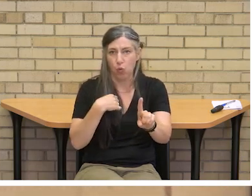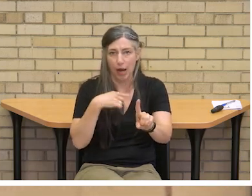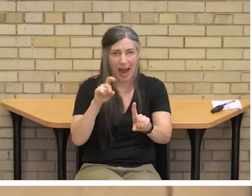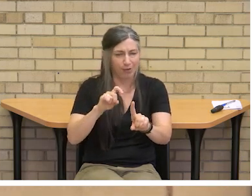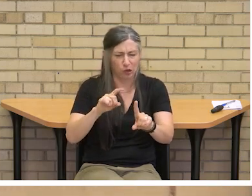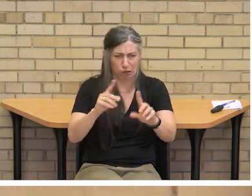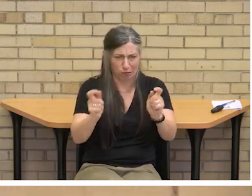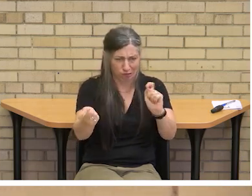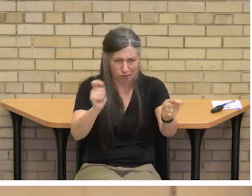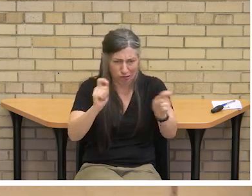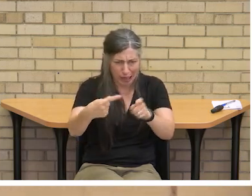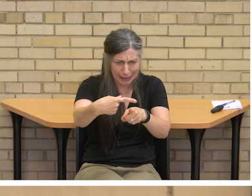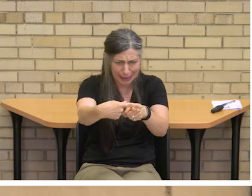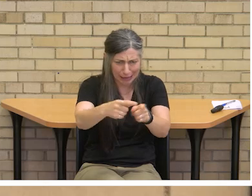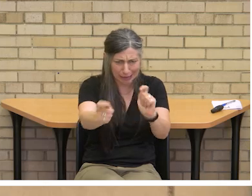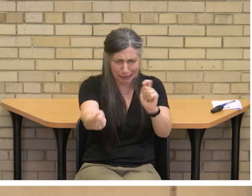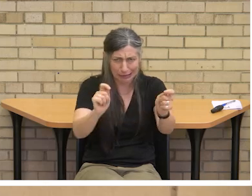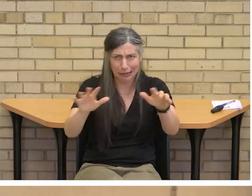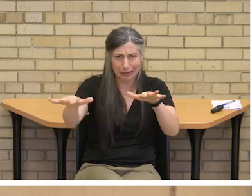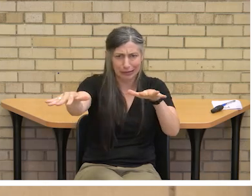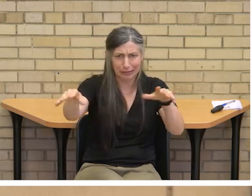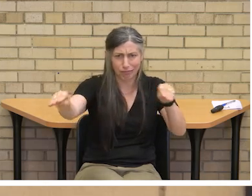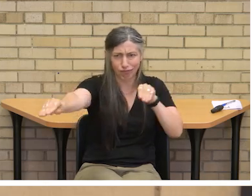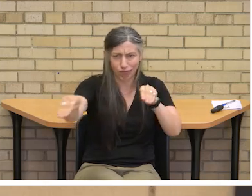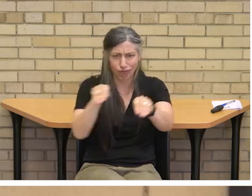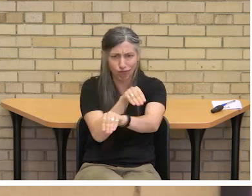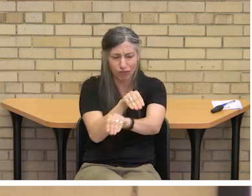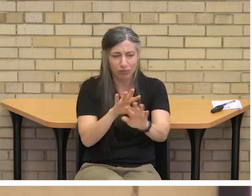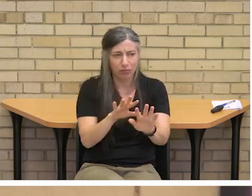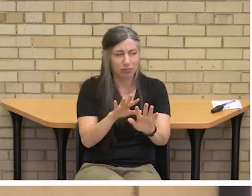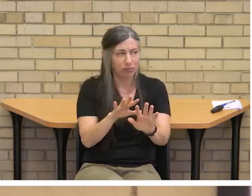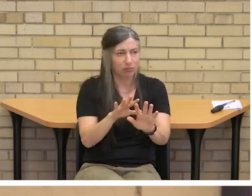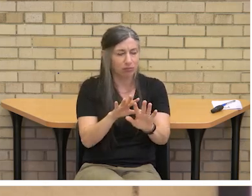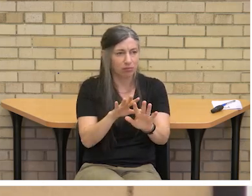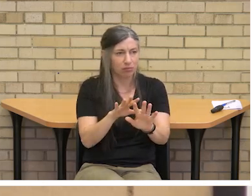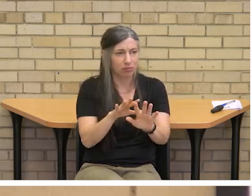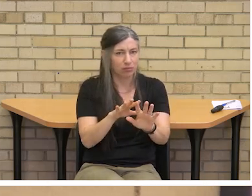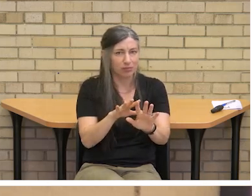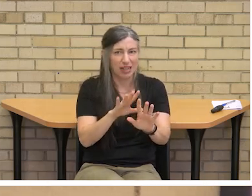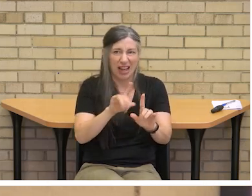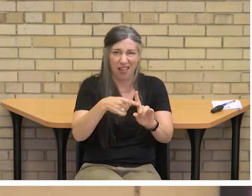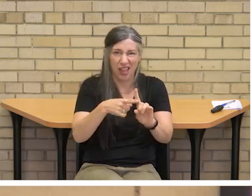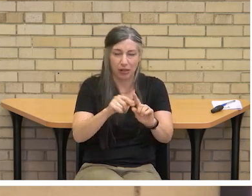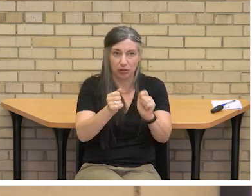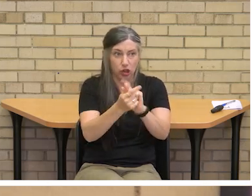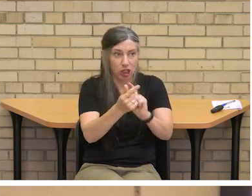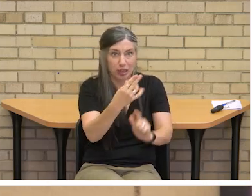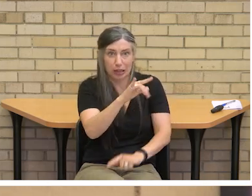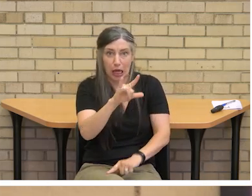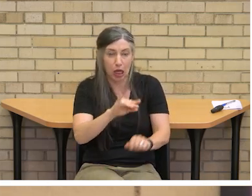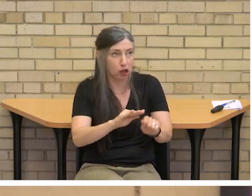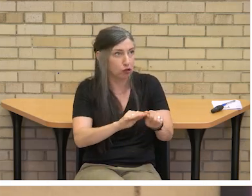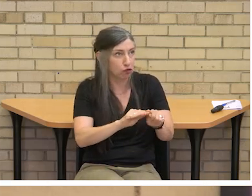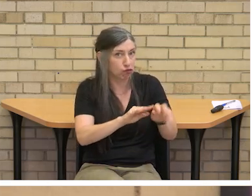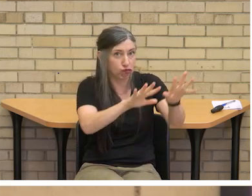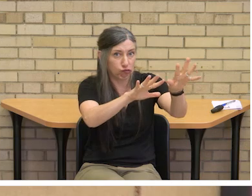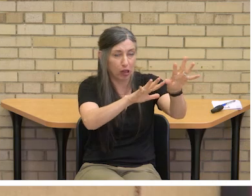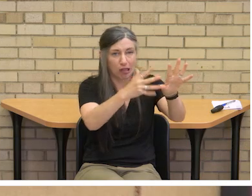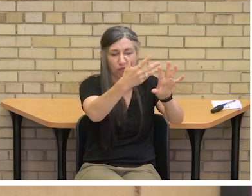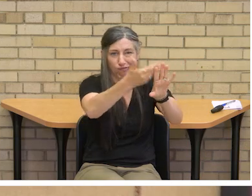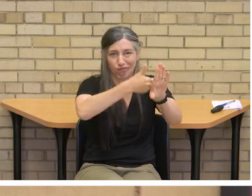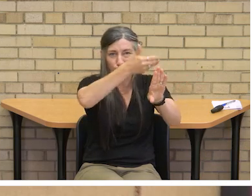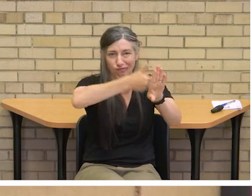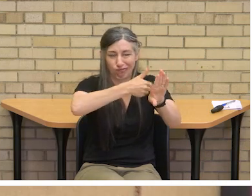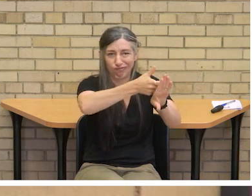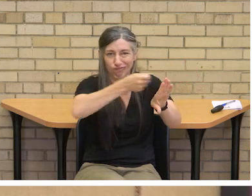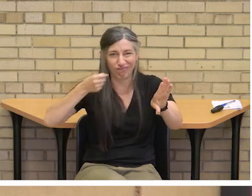the intersection and to kind of grade back the hillside. And so really